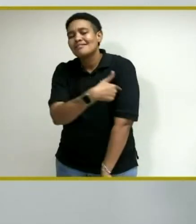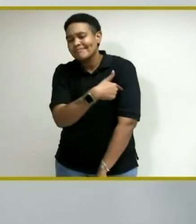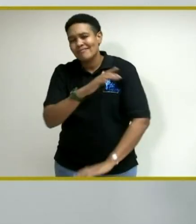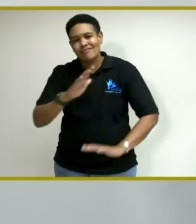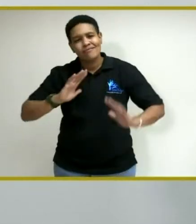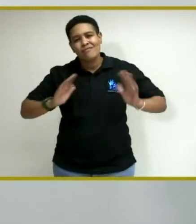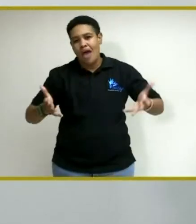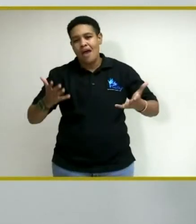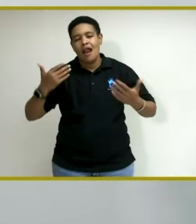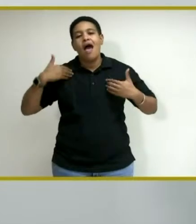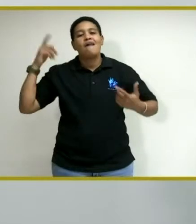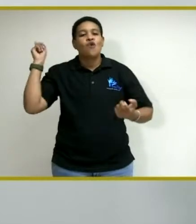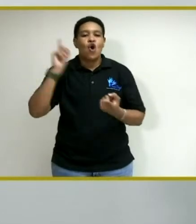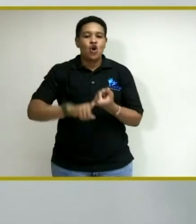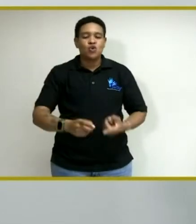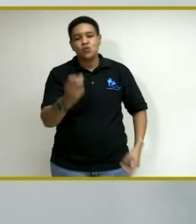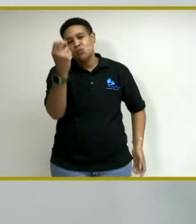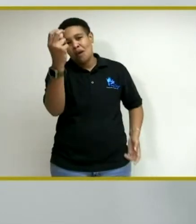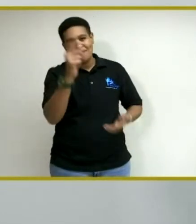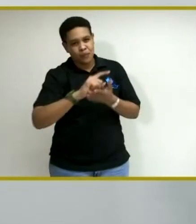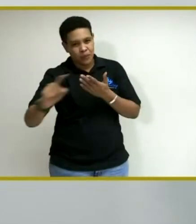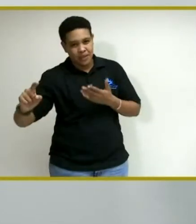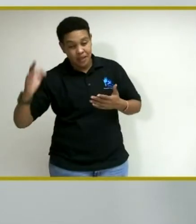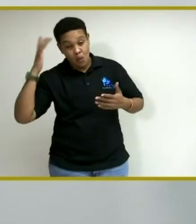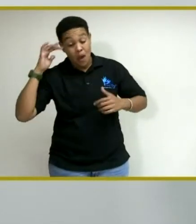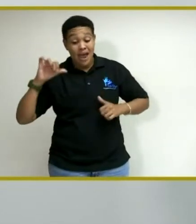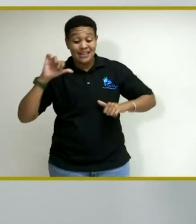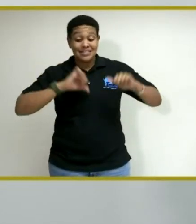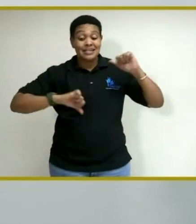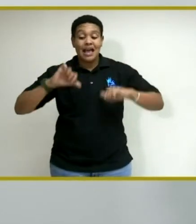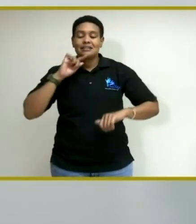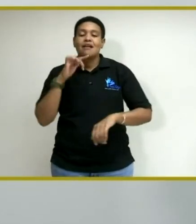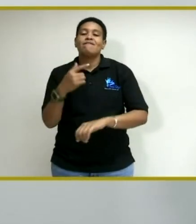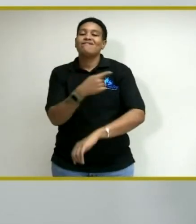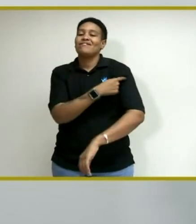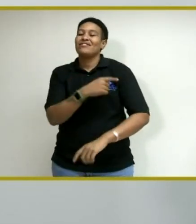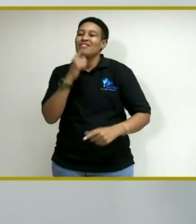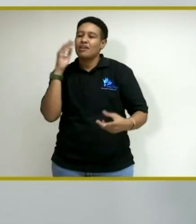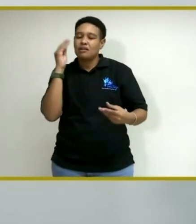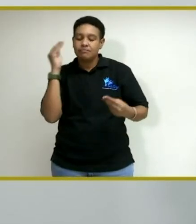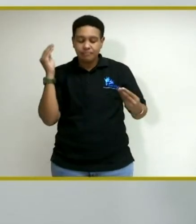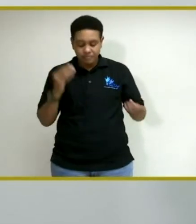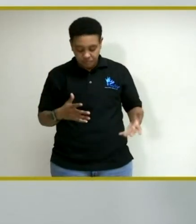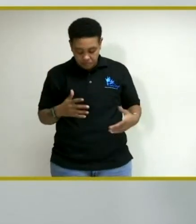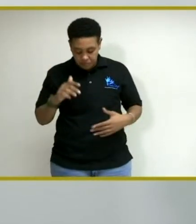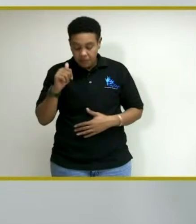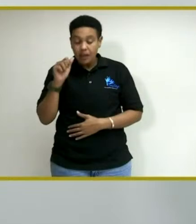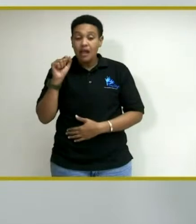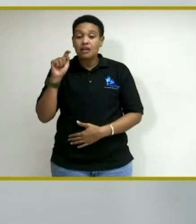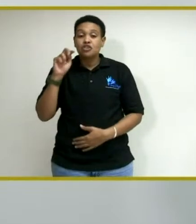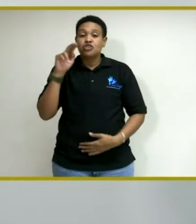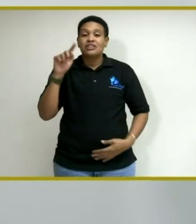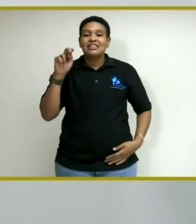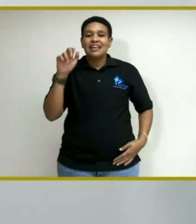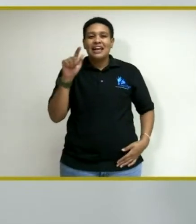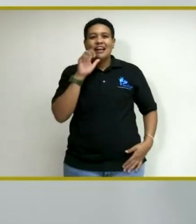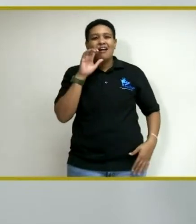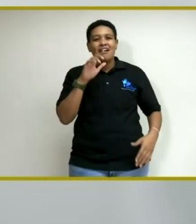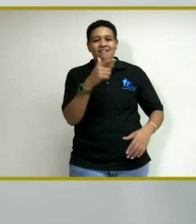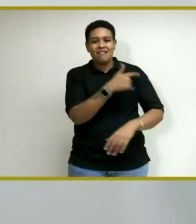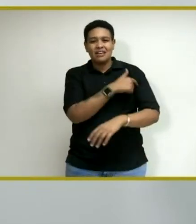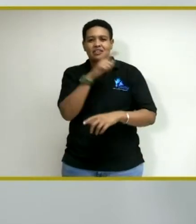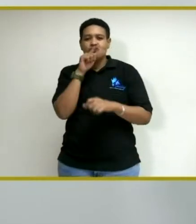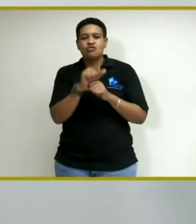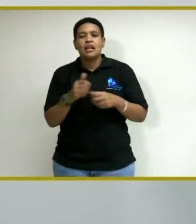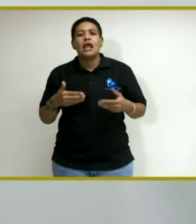because the protocol, the science of the vaccine, the AstraZeneca vaccine, allows for